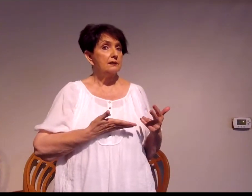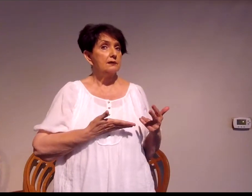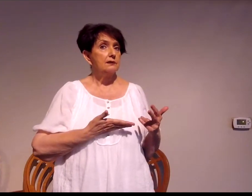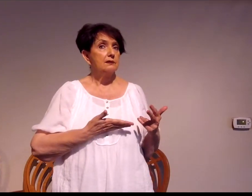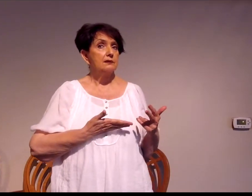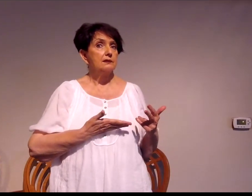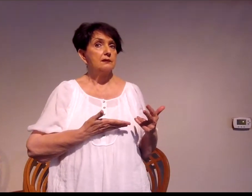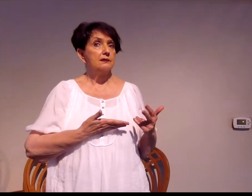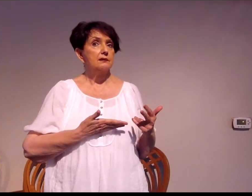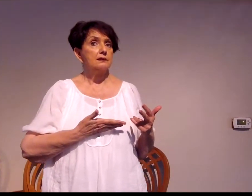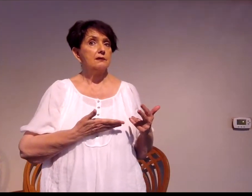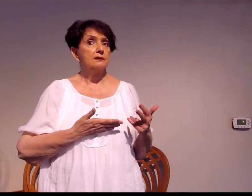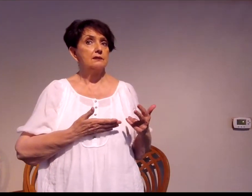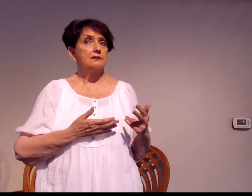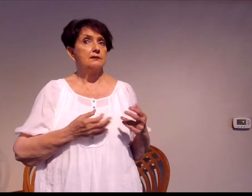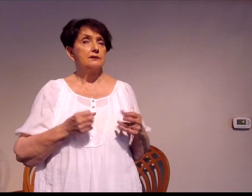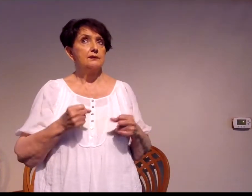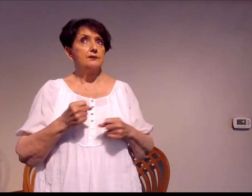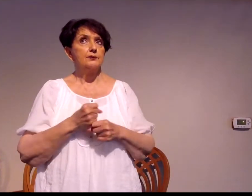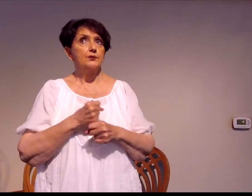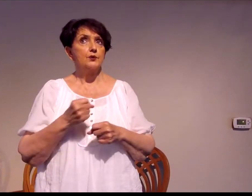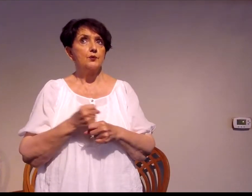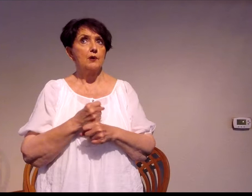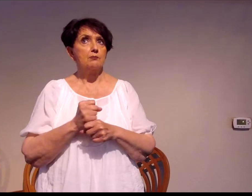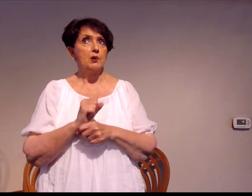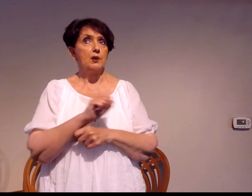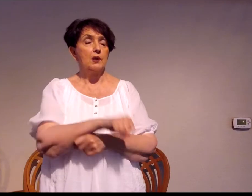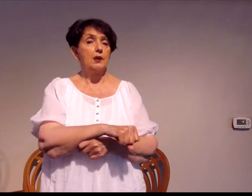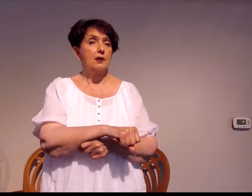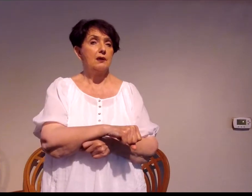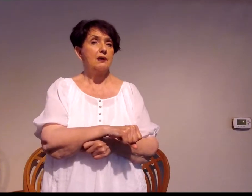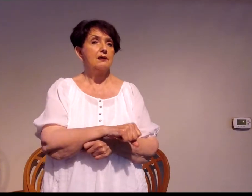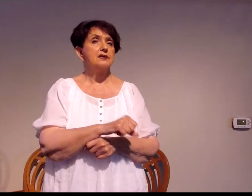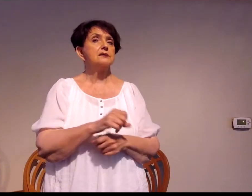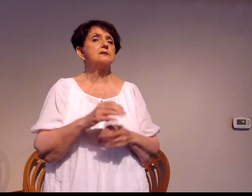that is the rumble for us, is to open.